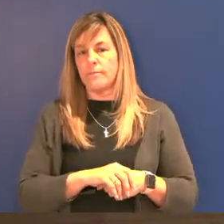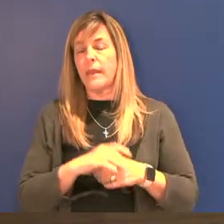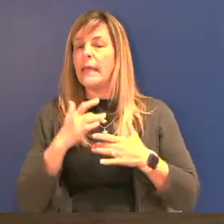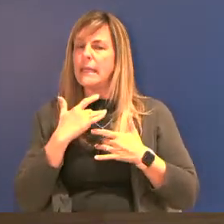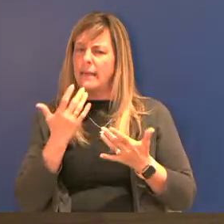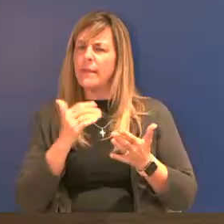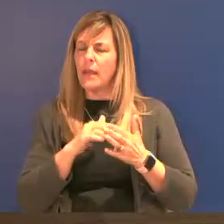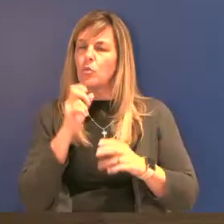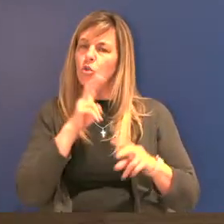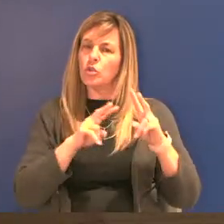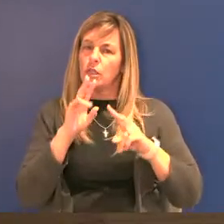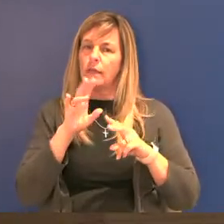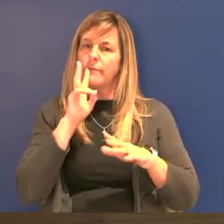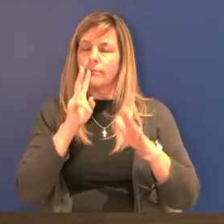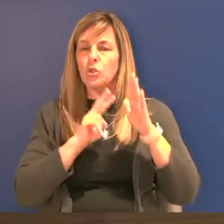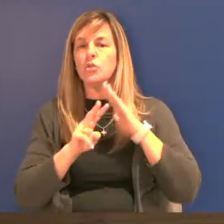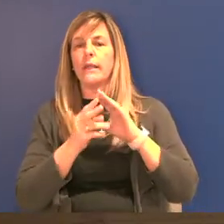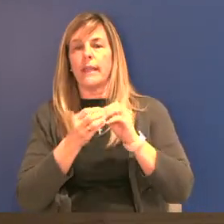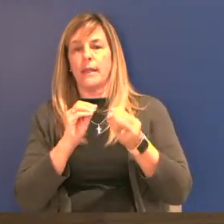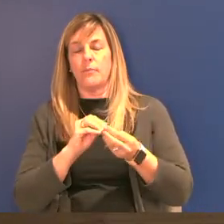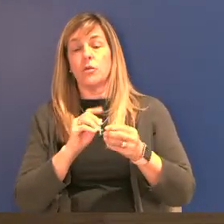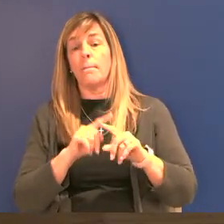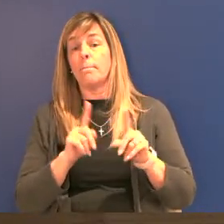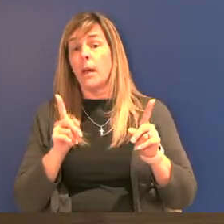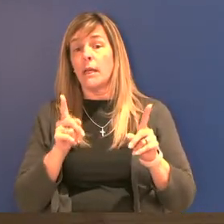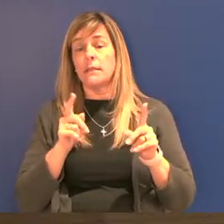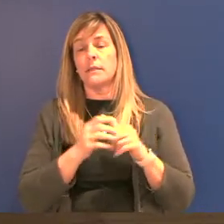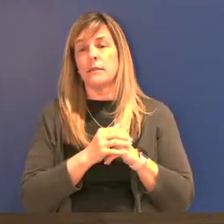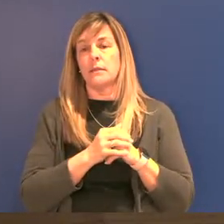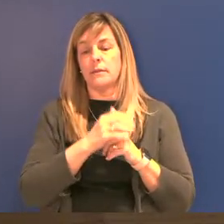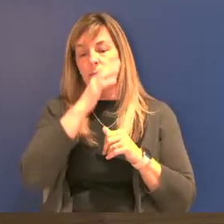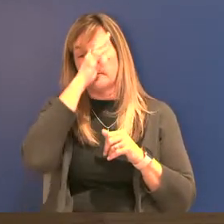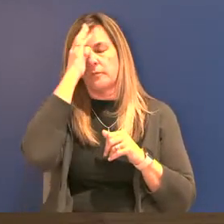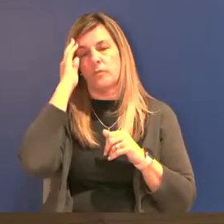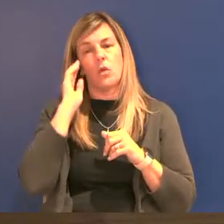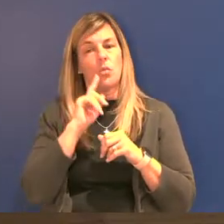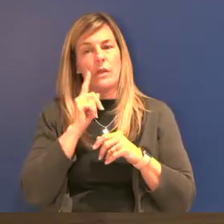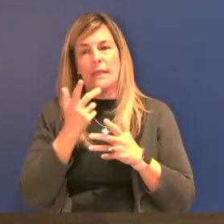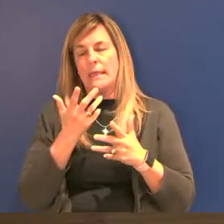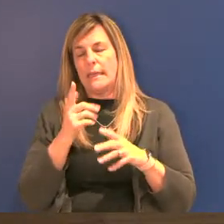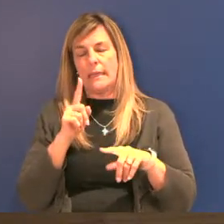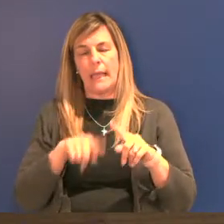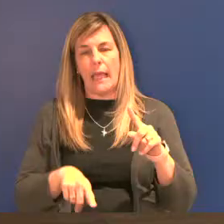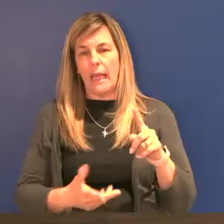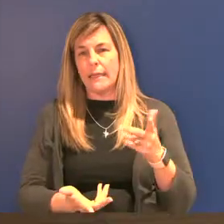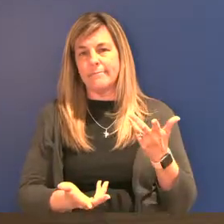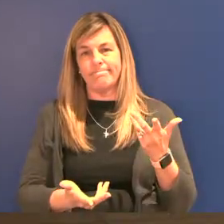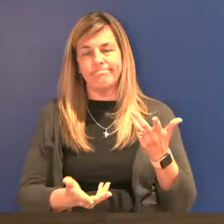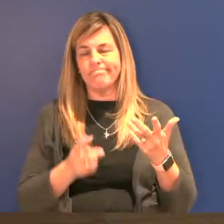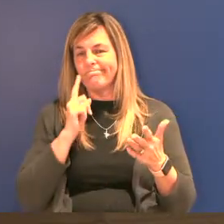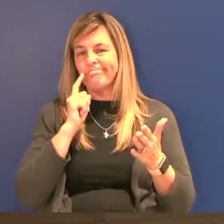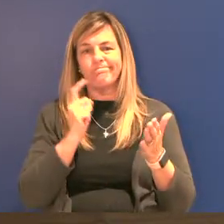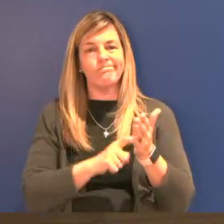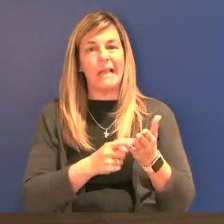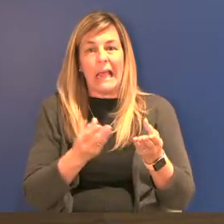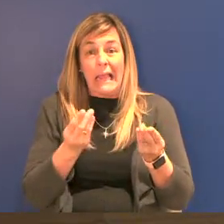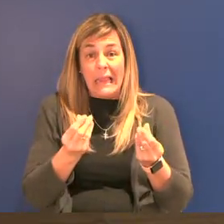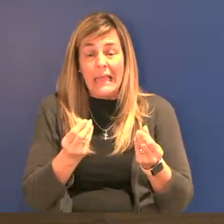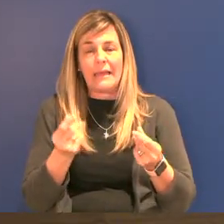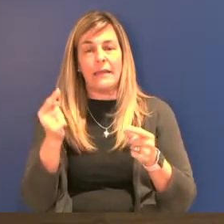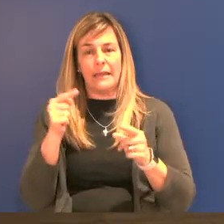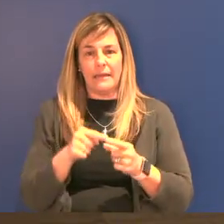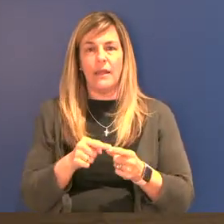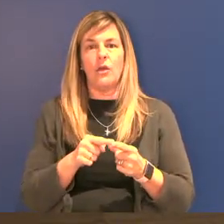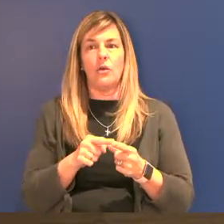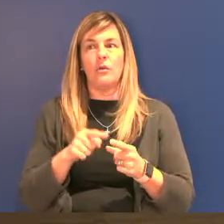that's what we look at as projected numbers, but we really can't identify land until